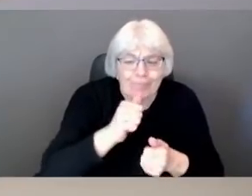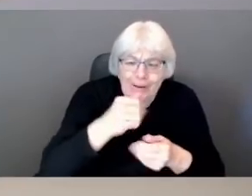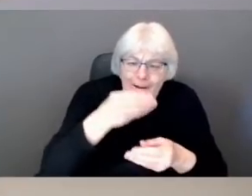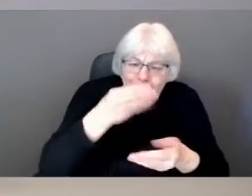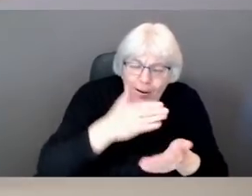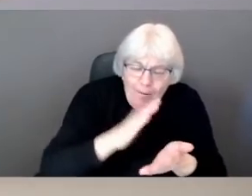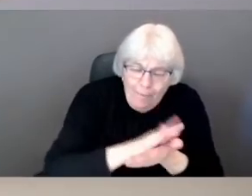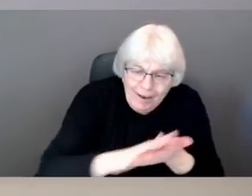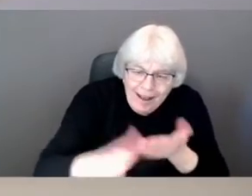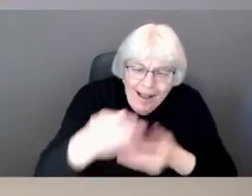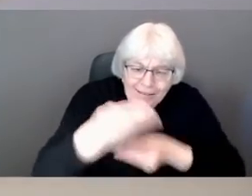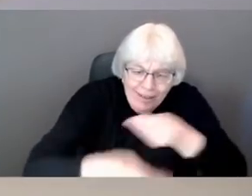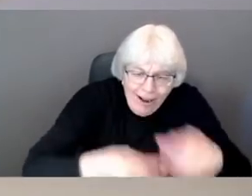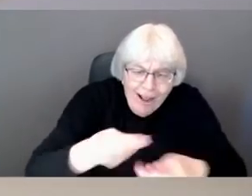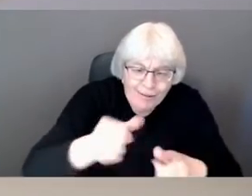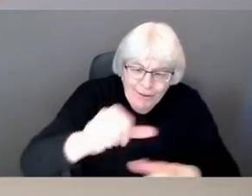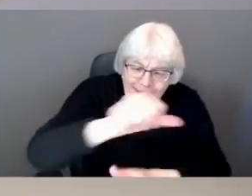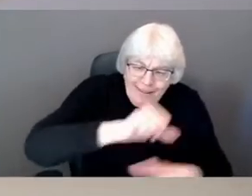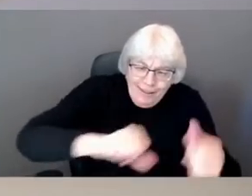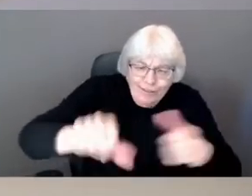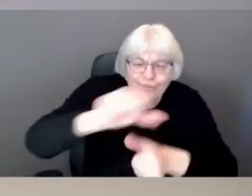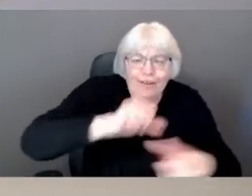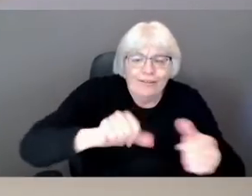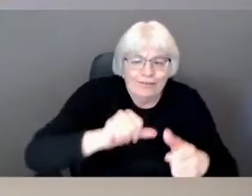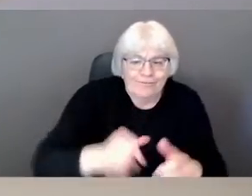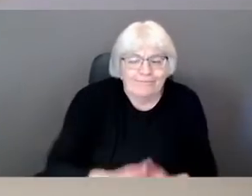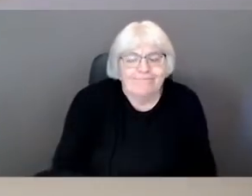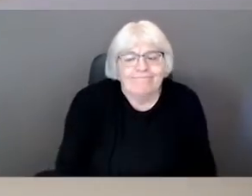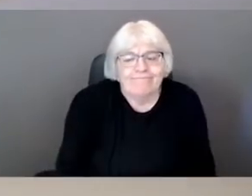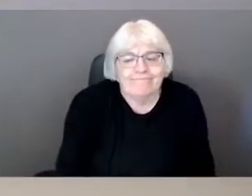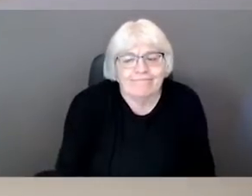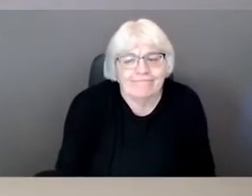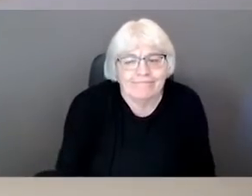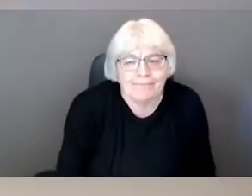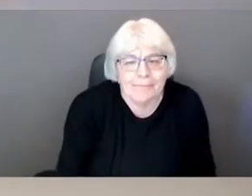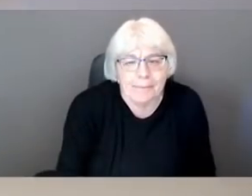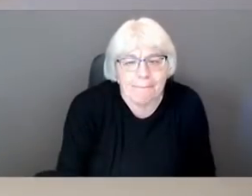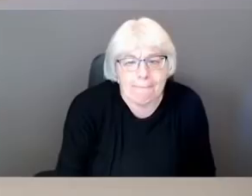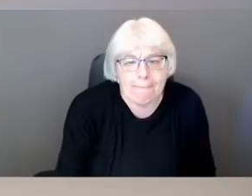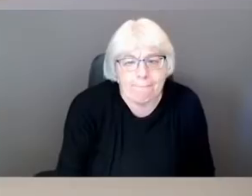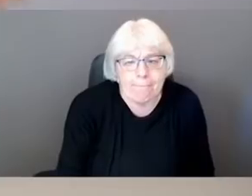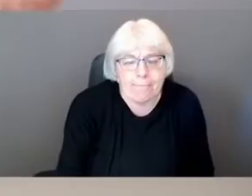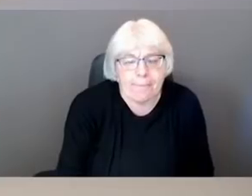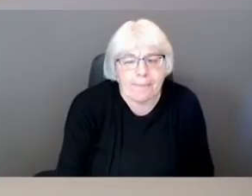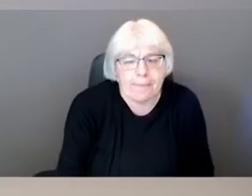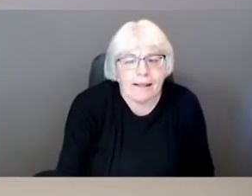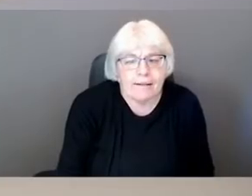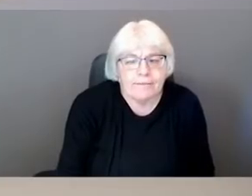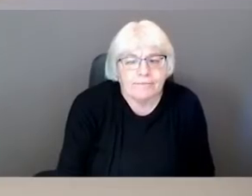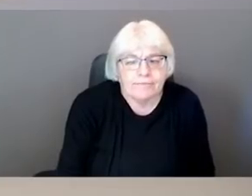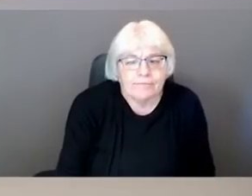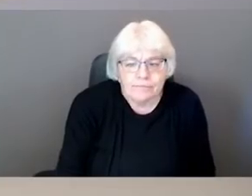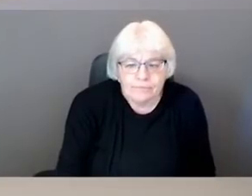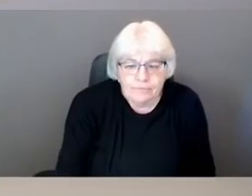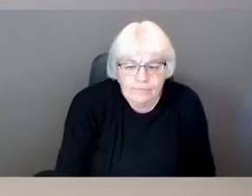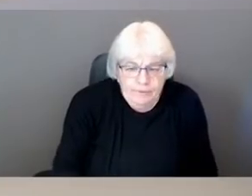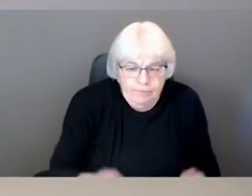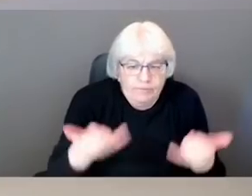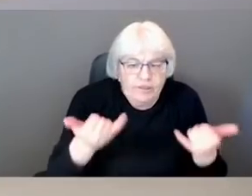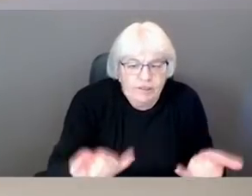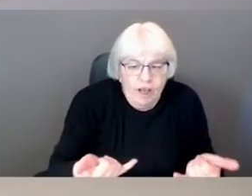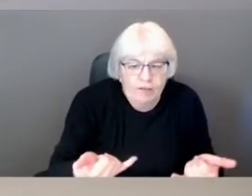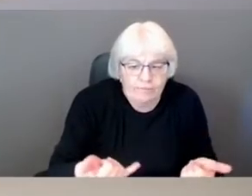So I'll open it up to questions. So I know in the room, we'll start with Allison Jenkins from The